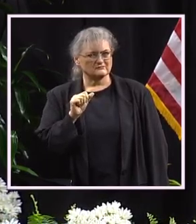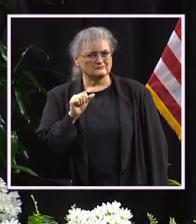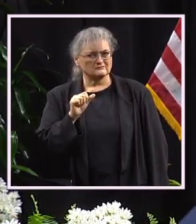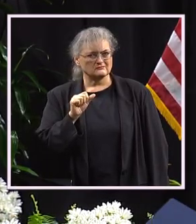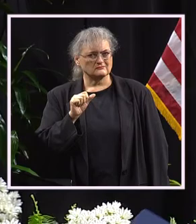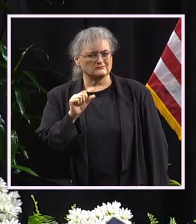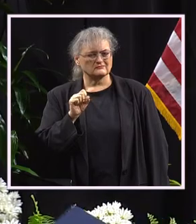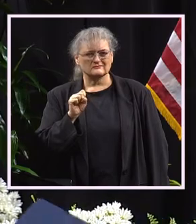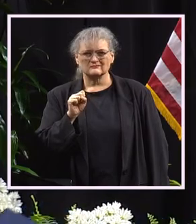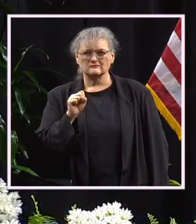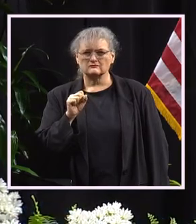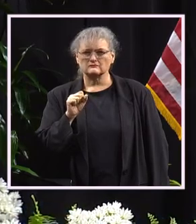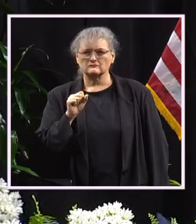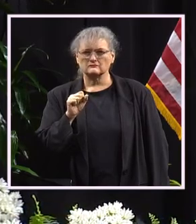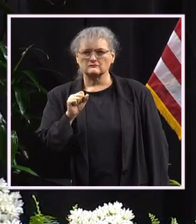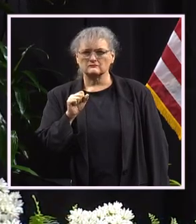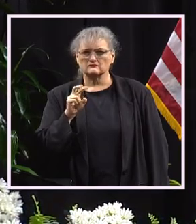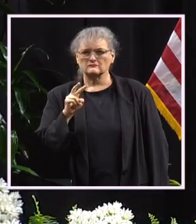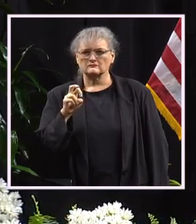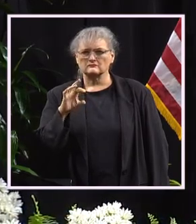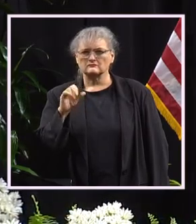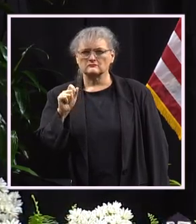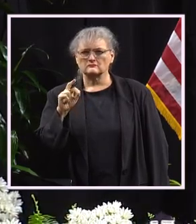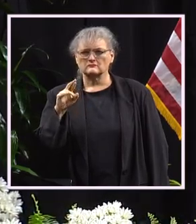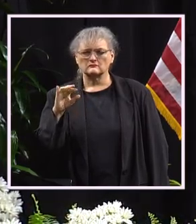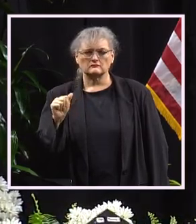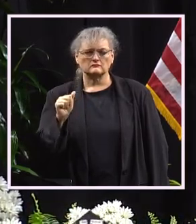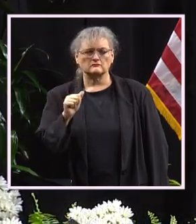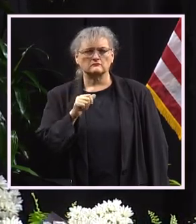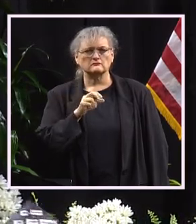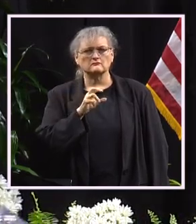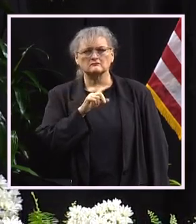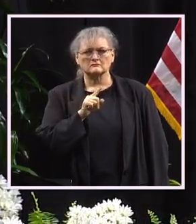Soria. Zachary Dean Schramm.